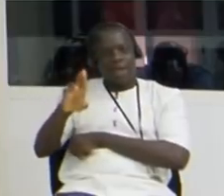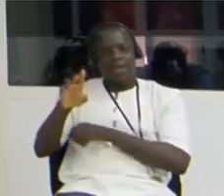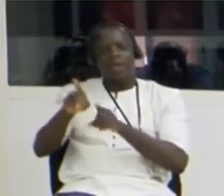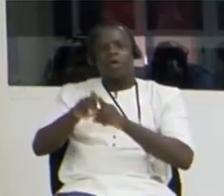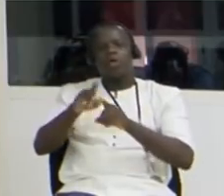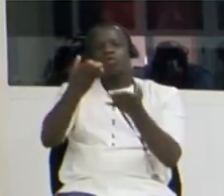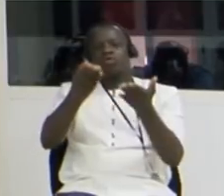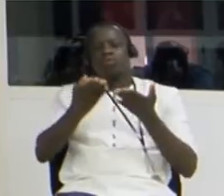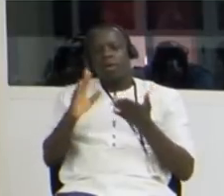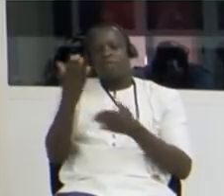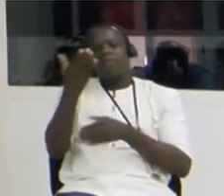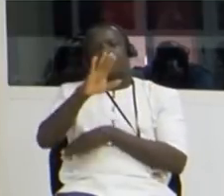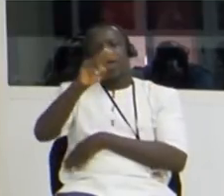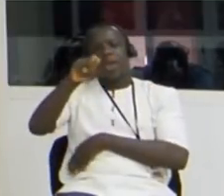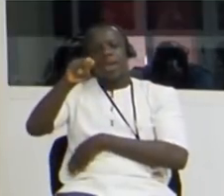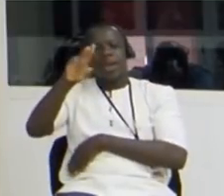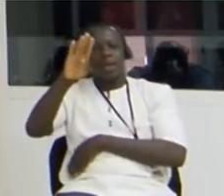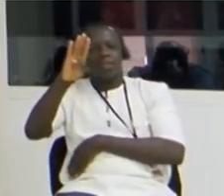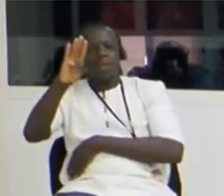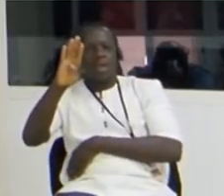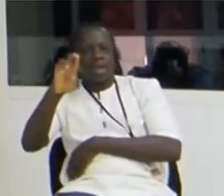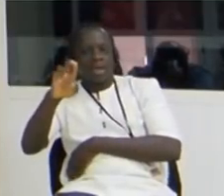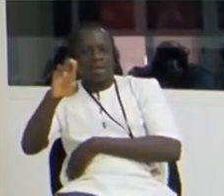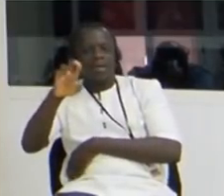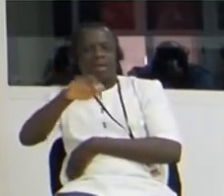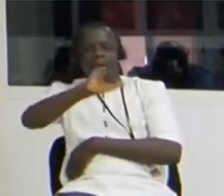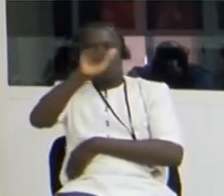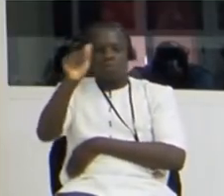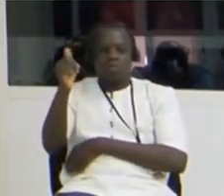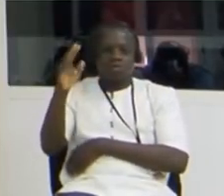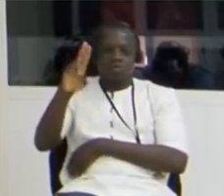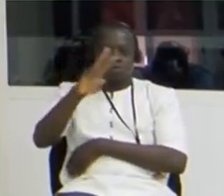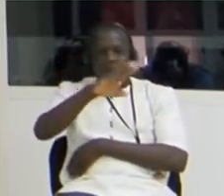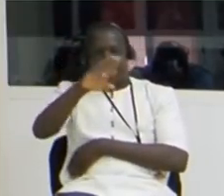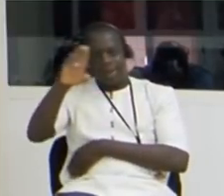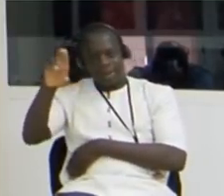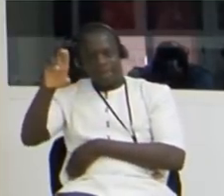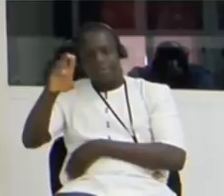from North Bank region up to Upper River region.